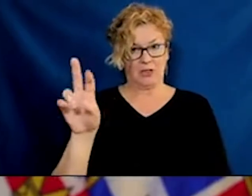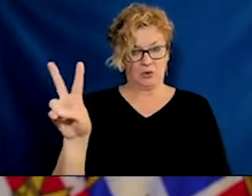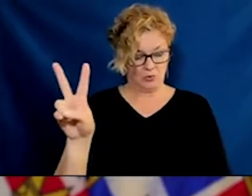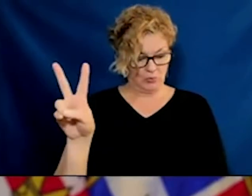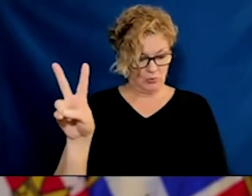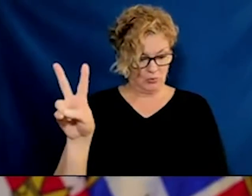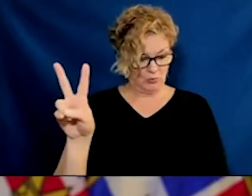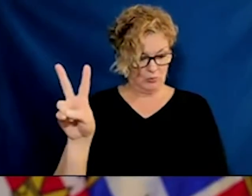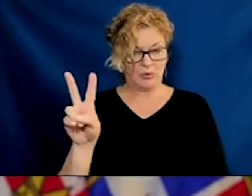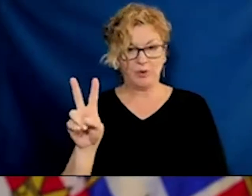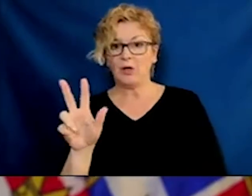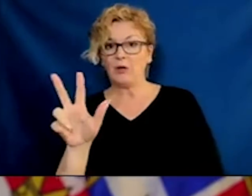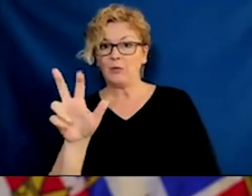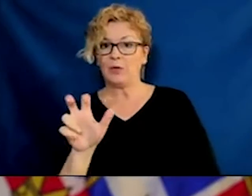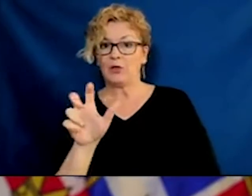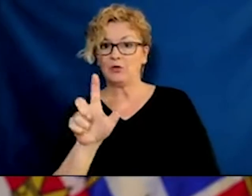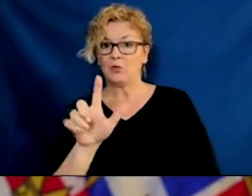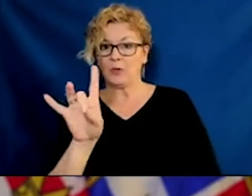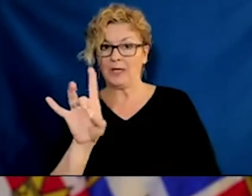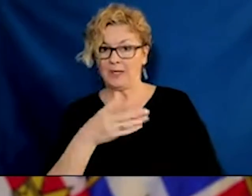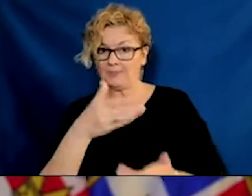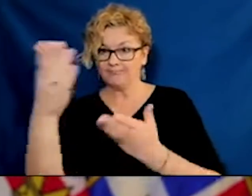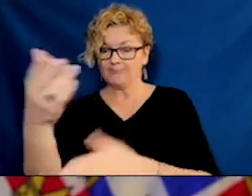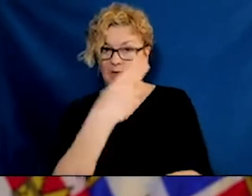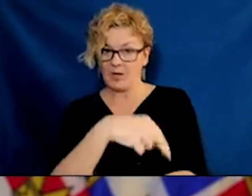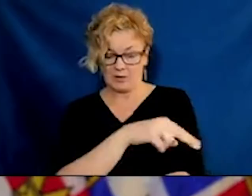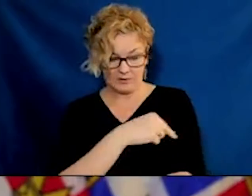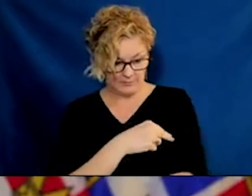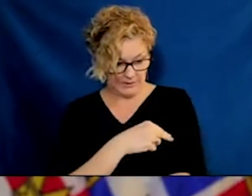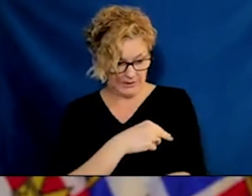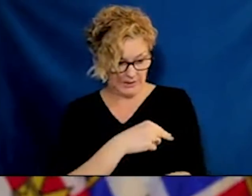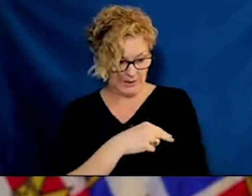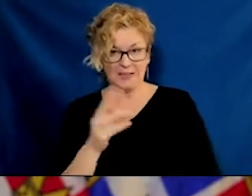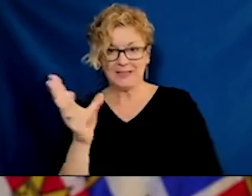or ICU. We have over